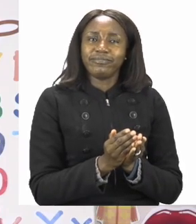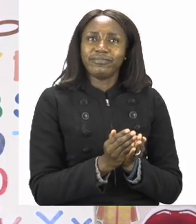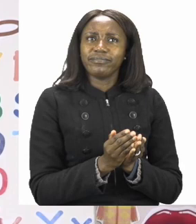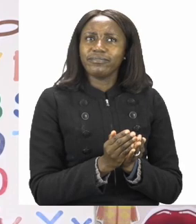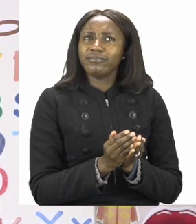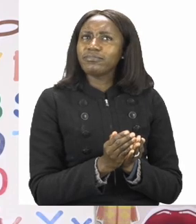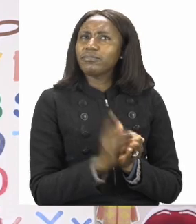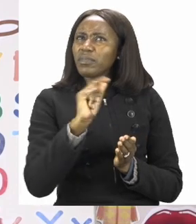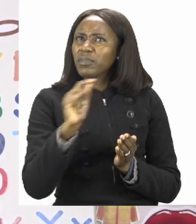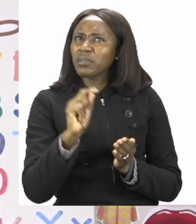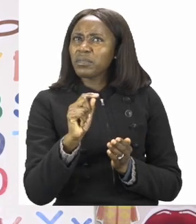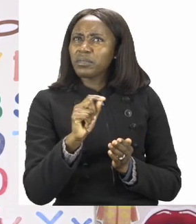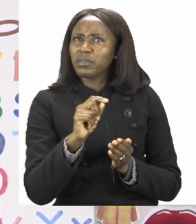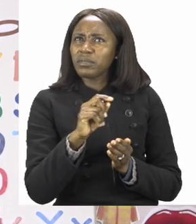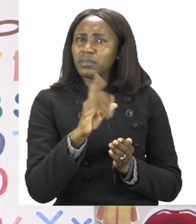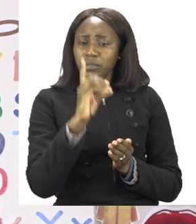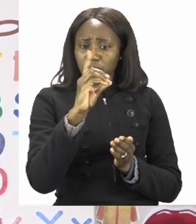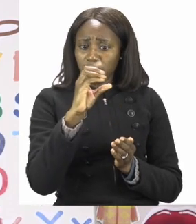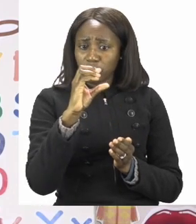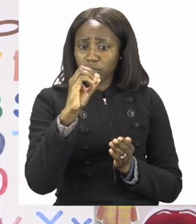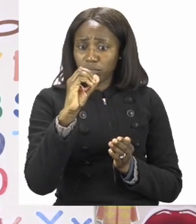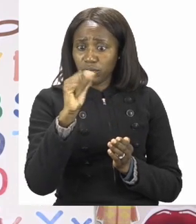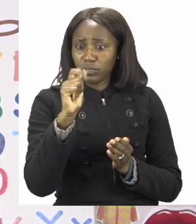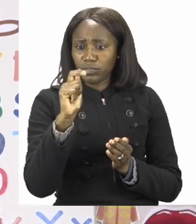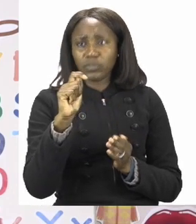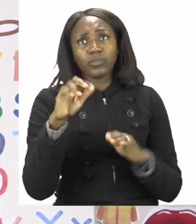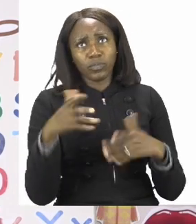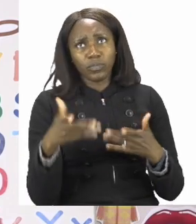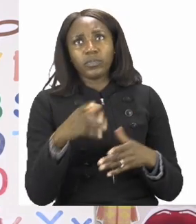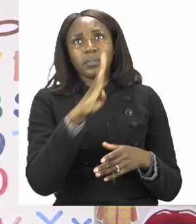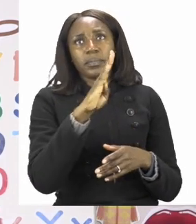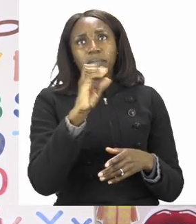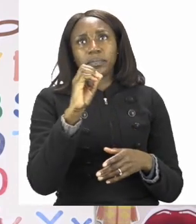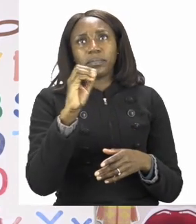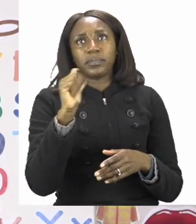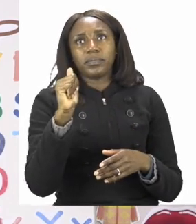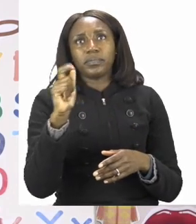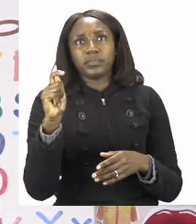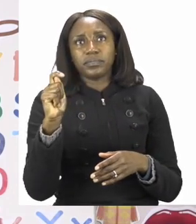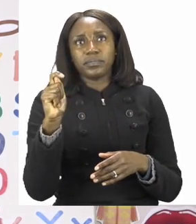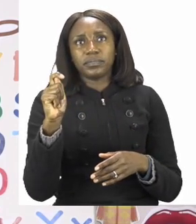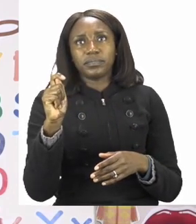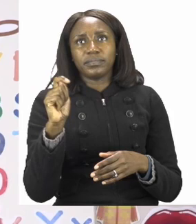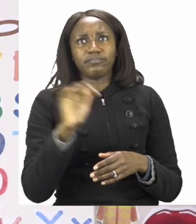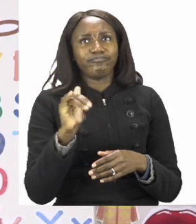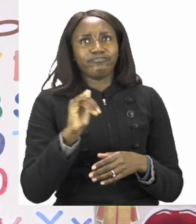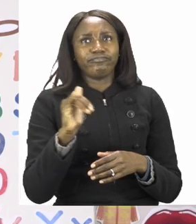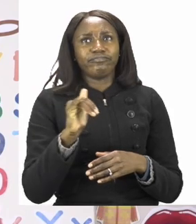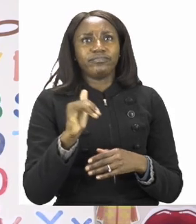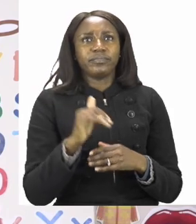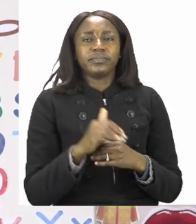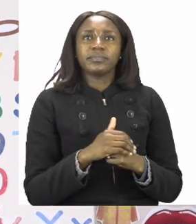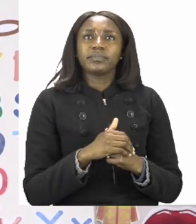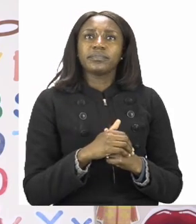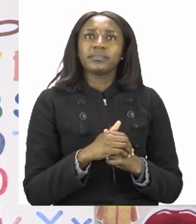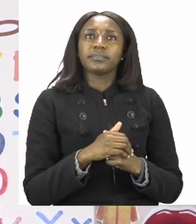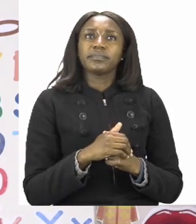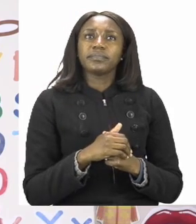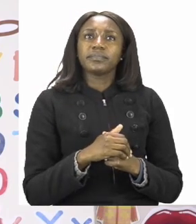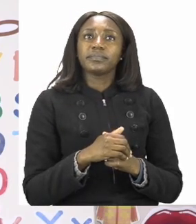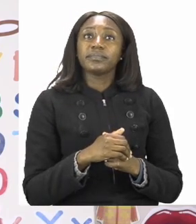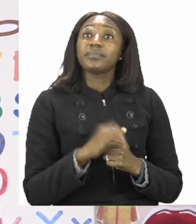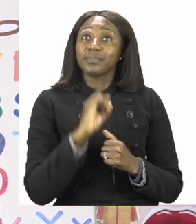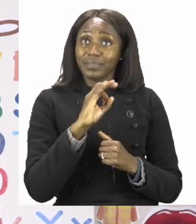we say dote or boat? If you said the